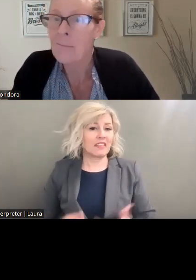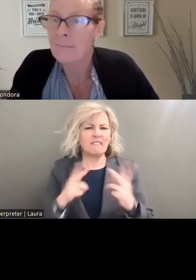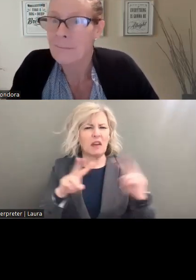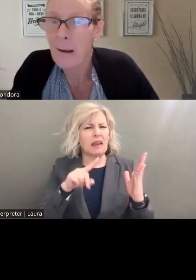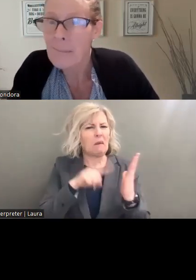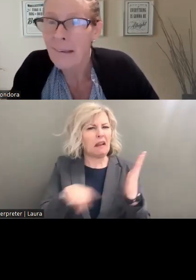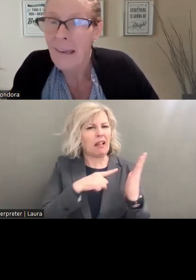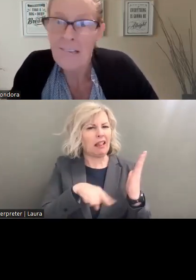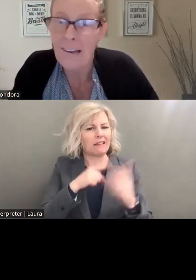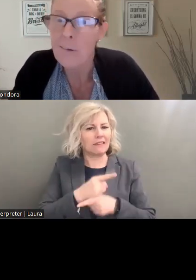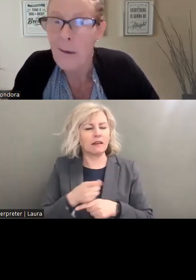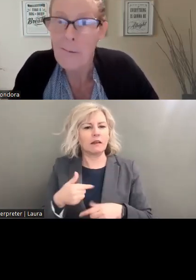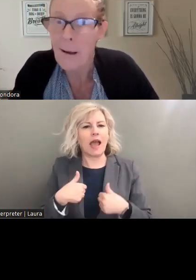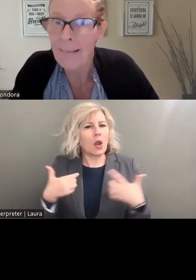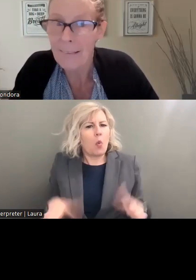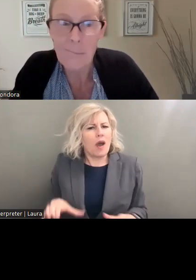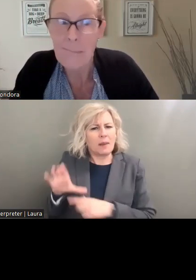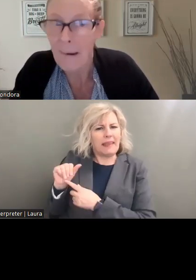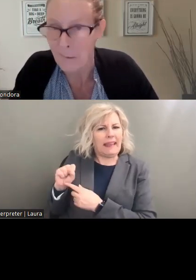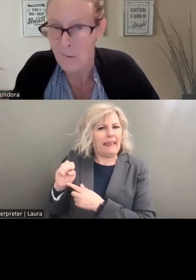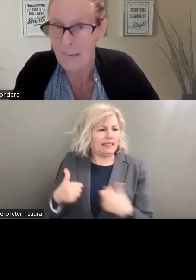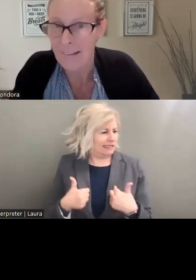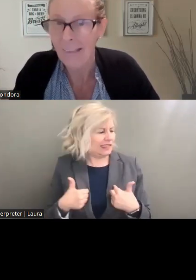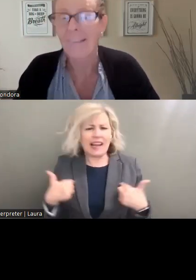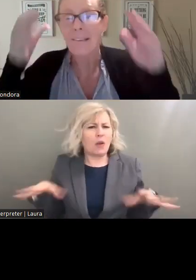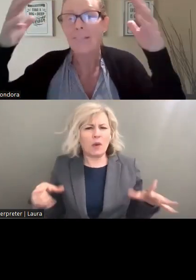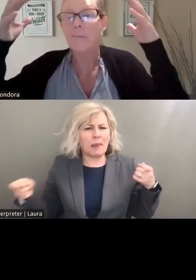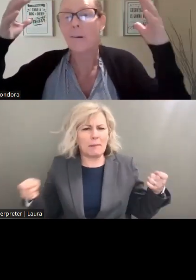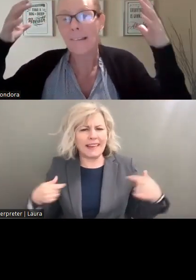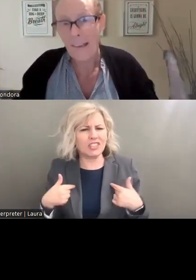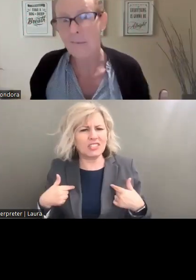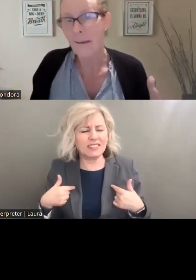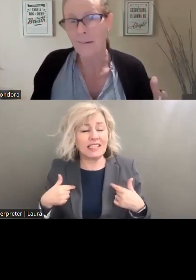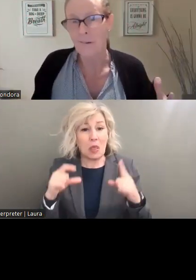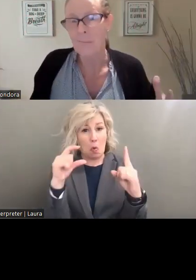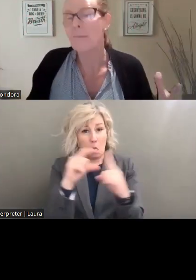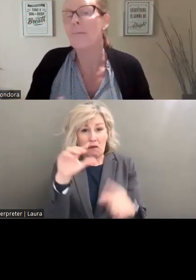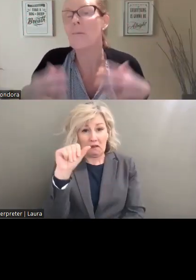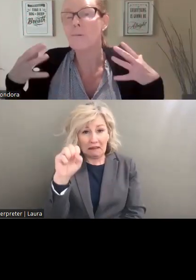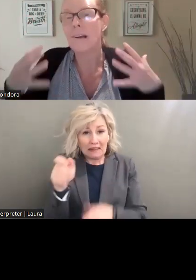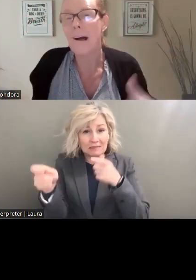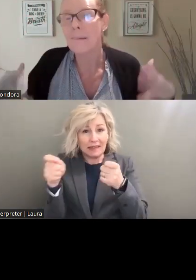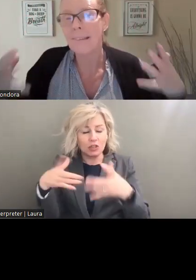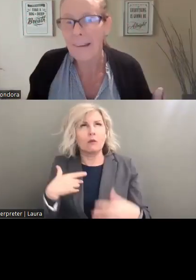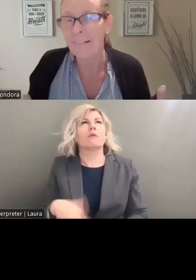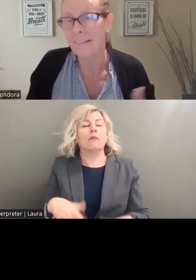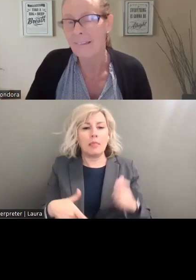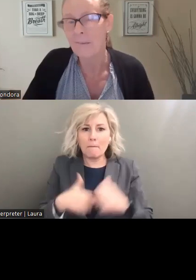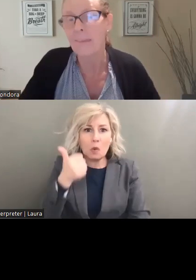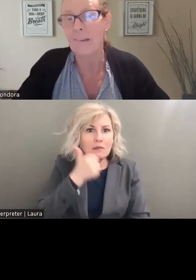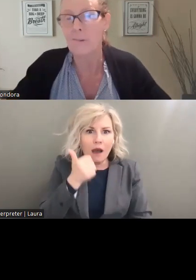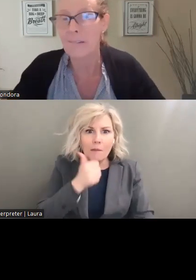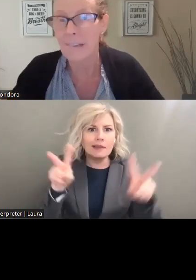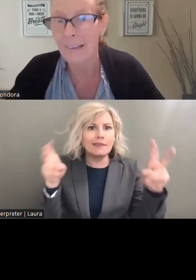I don't want to be a case and I do not want to be managed. Like even the word case manager, probably the most common title